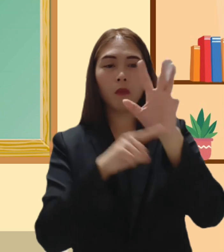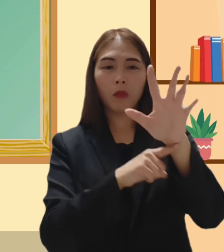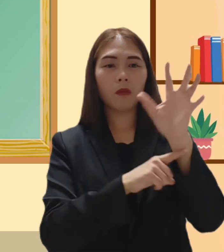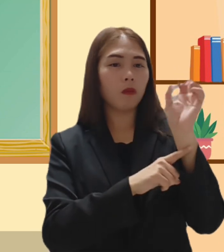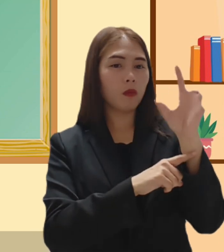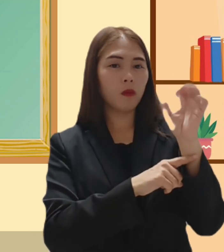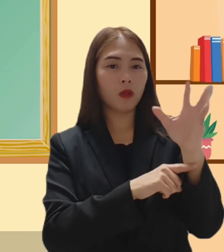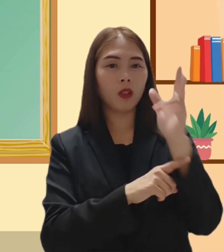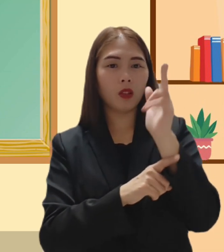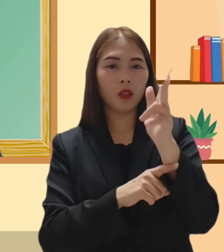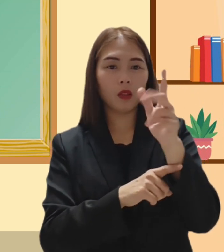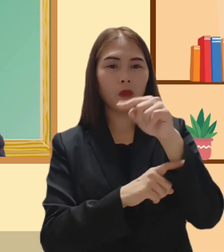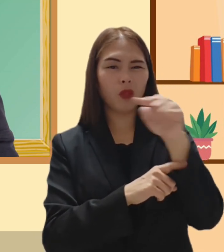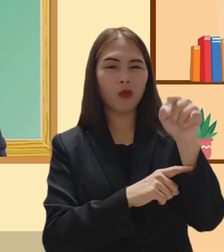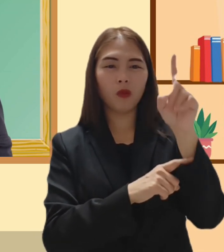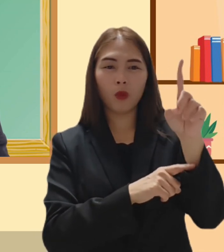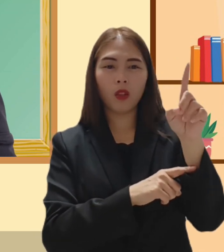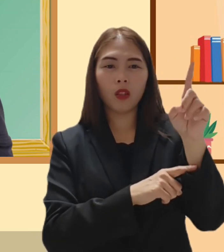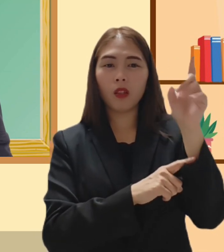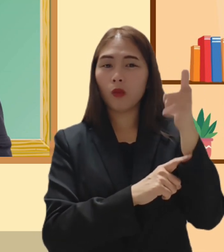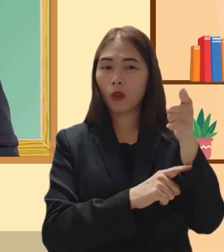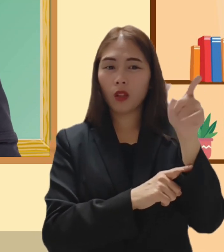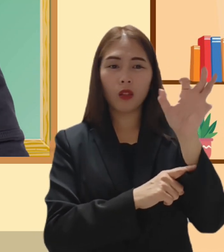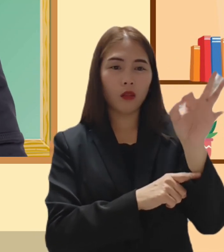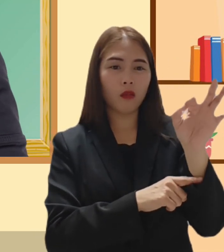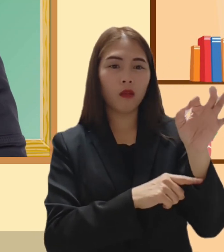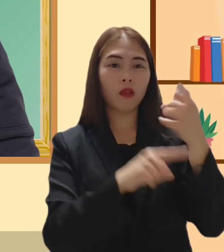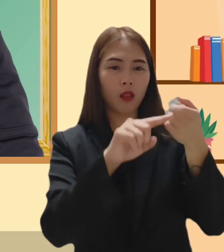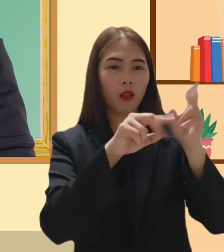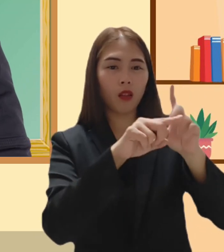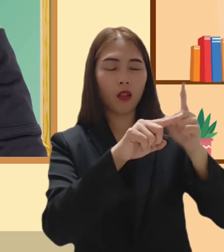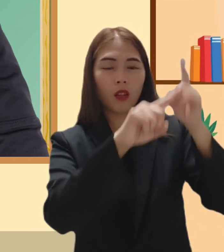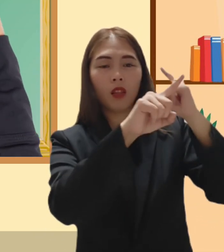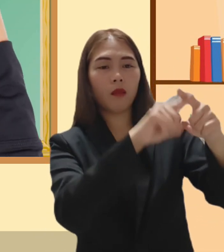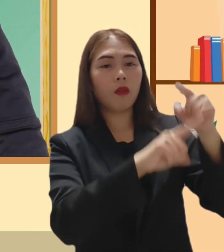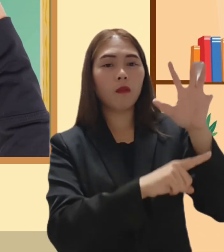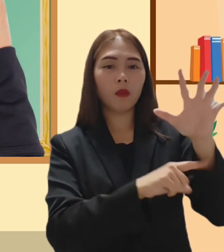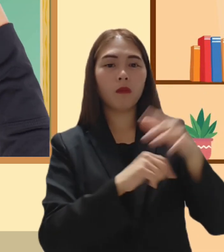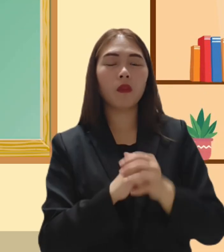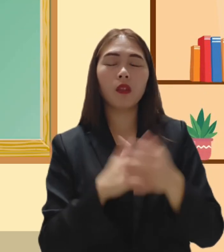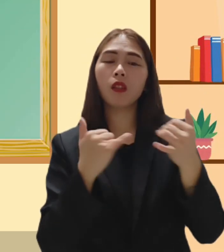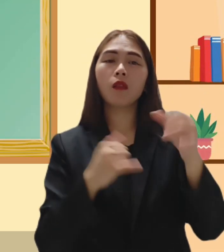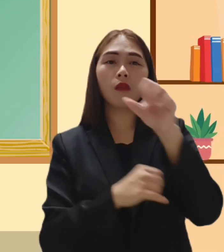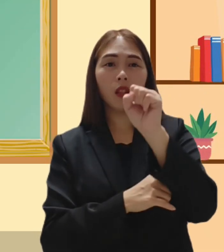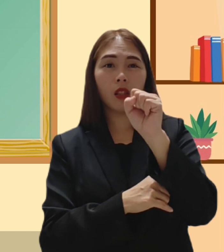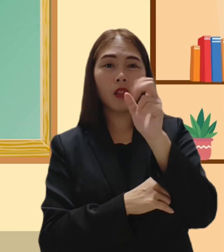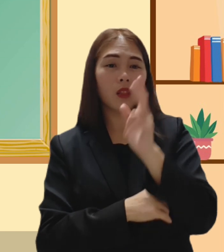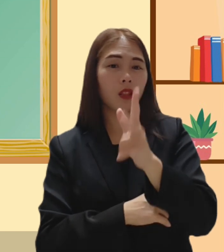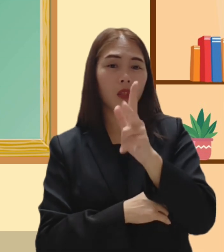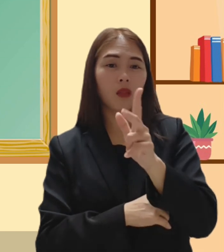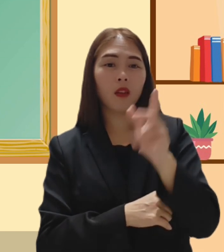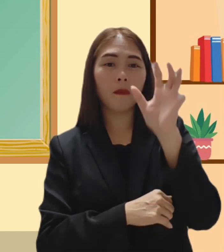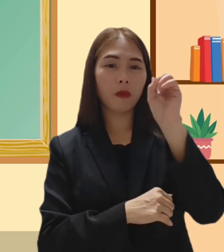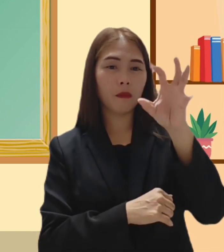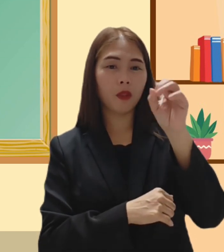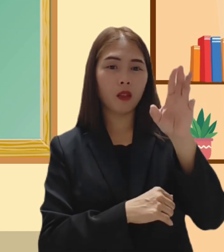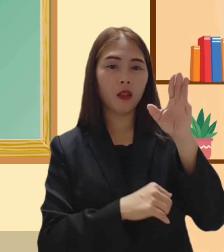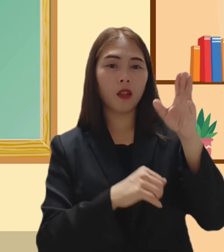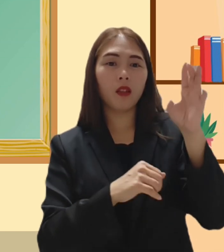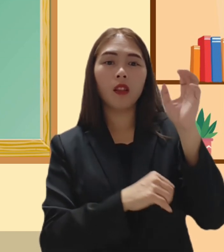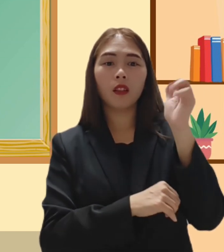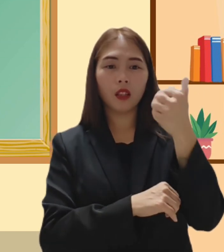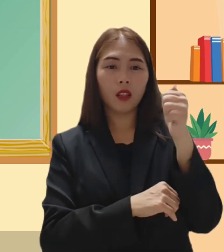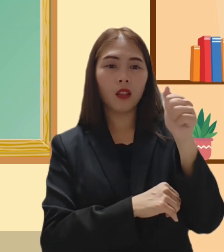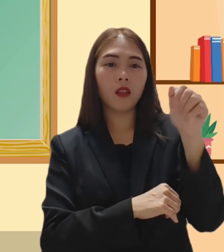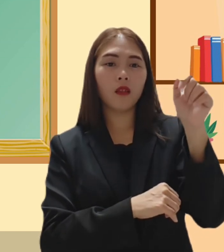5 is 10. So 30 minus 1 is 29 times 5. So now we have 15 times the quantity of 10 plus